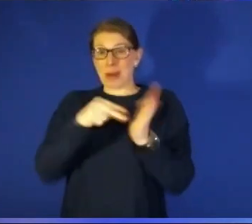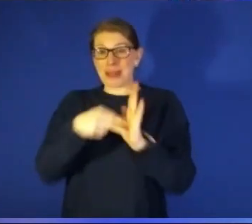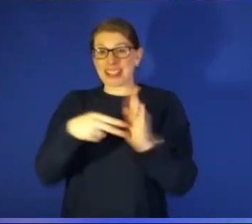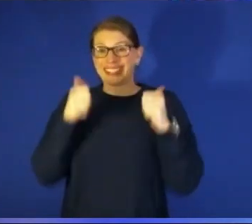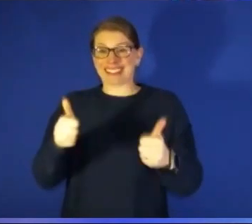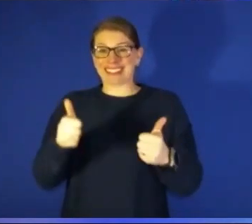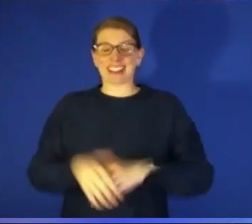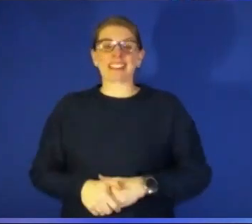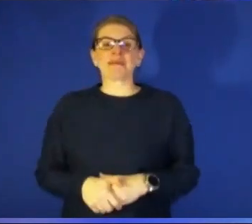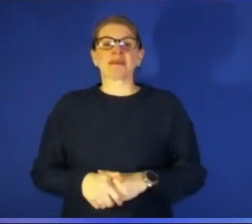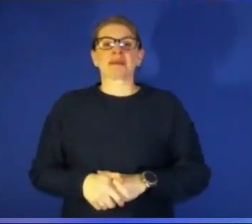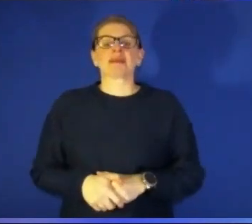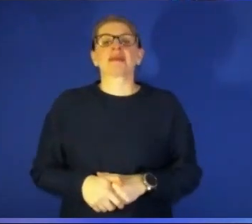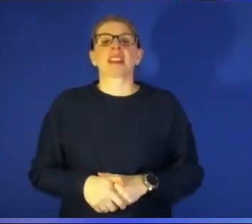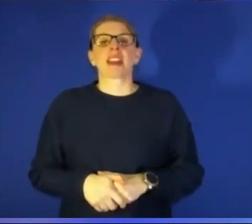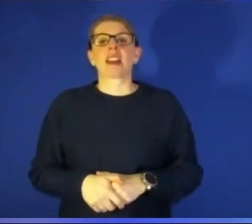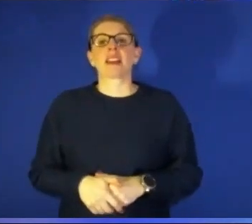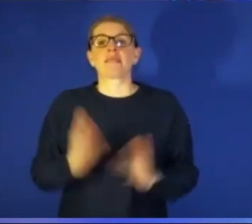about